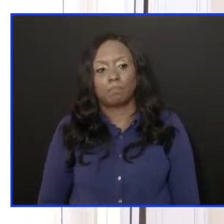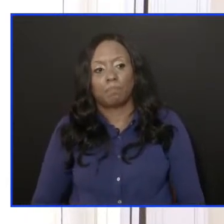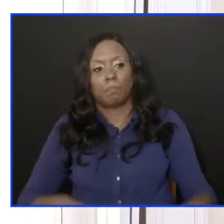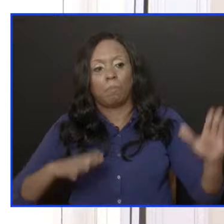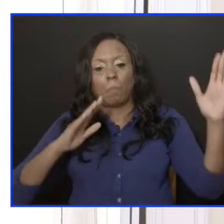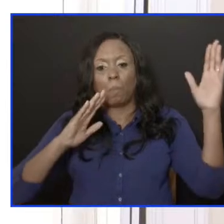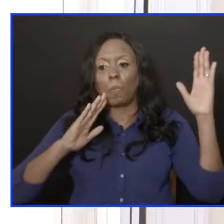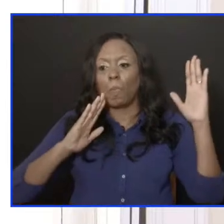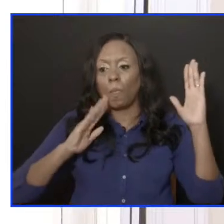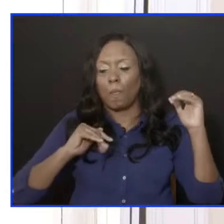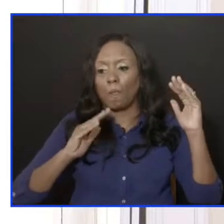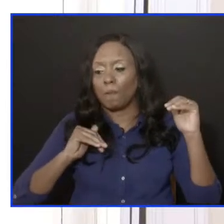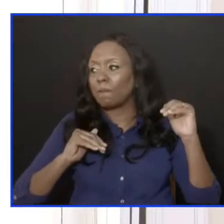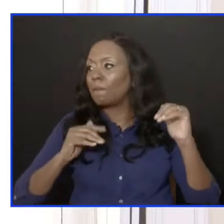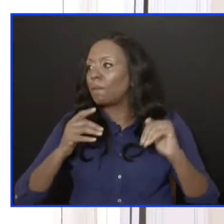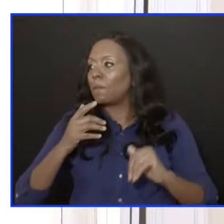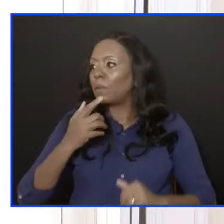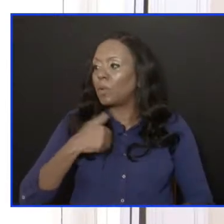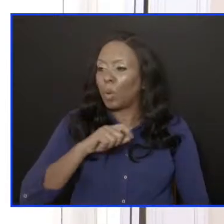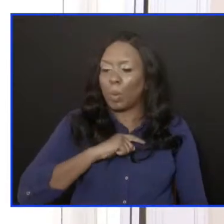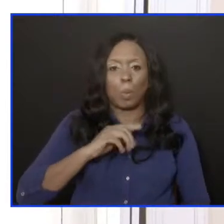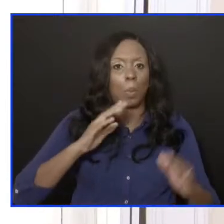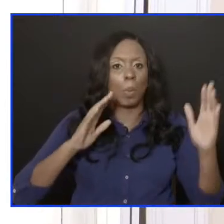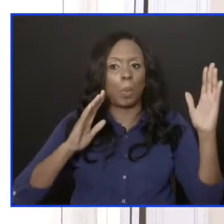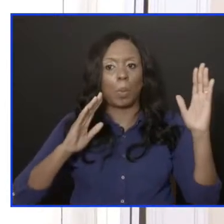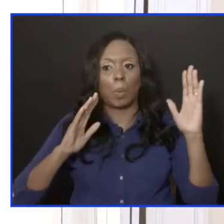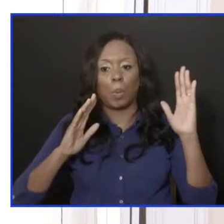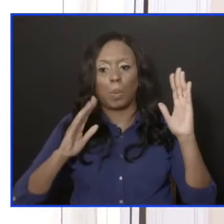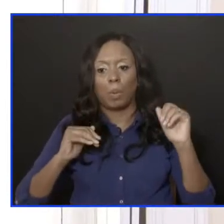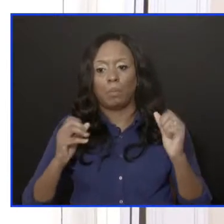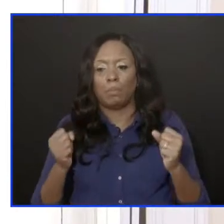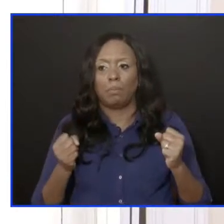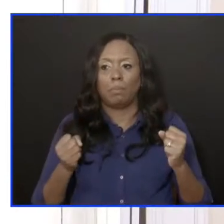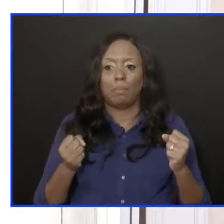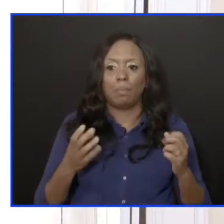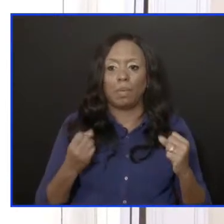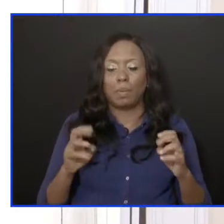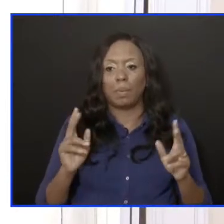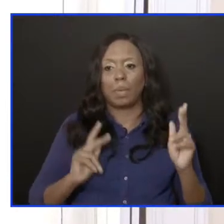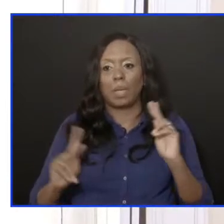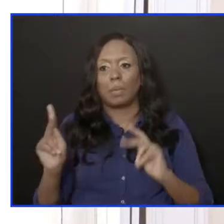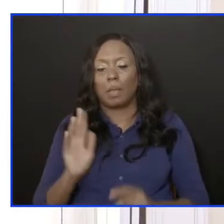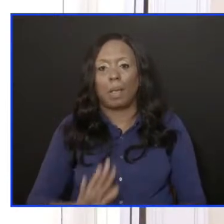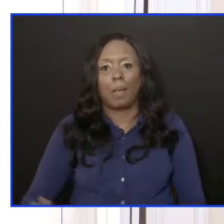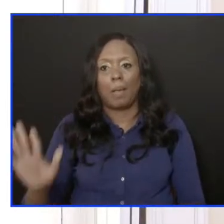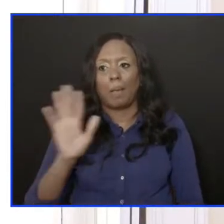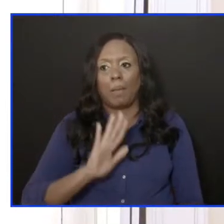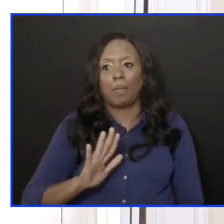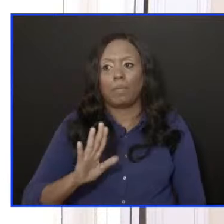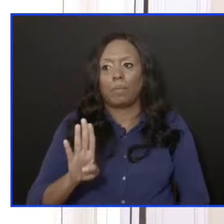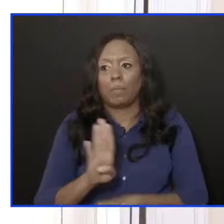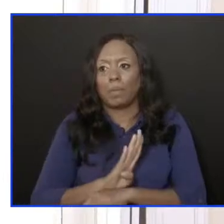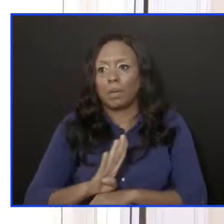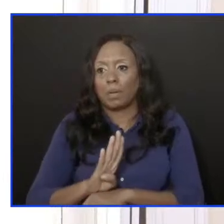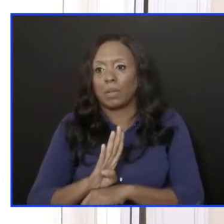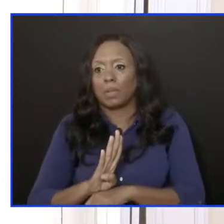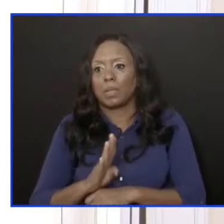respect to curfews is in response to the many requests across the country, and we hope that